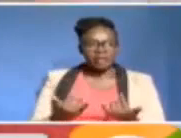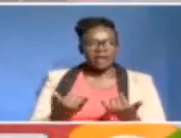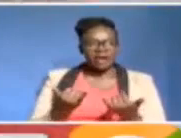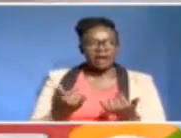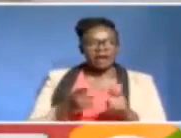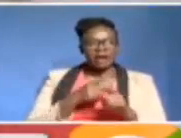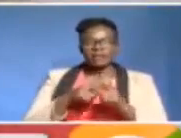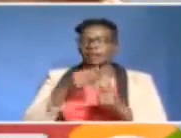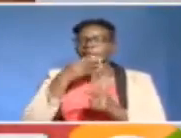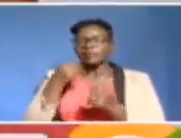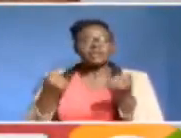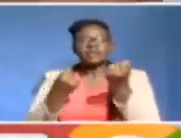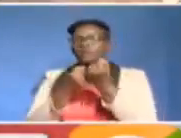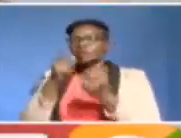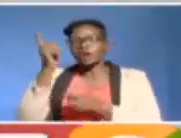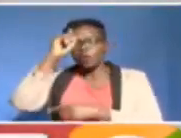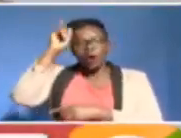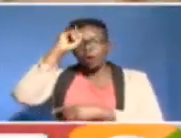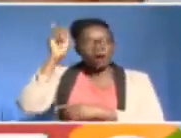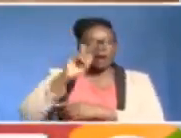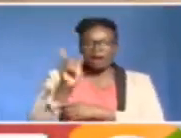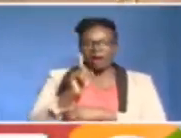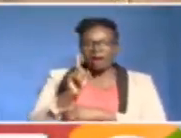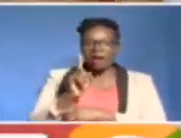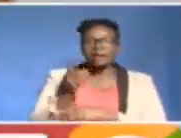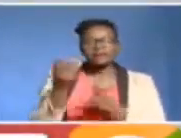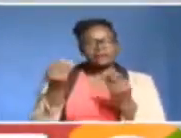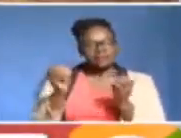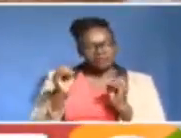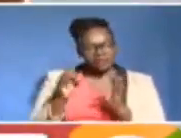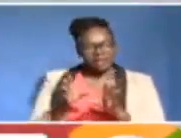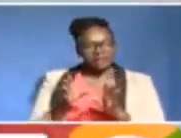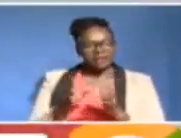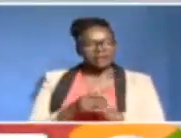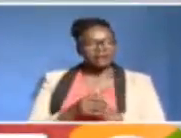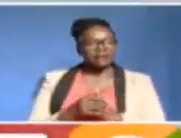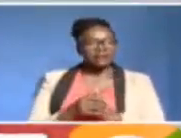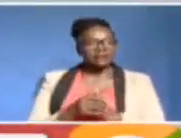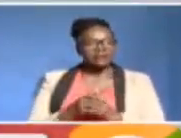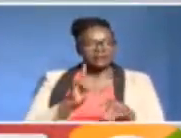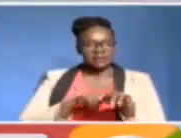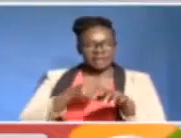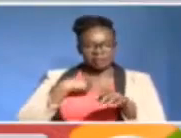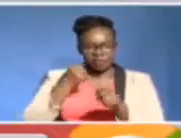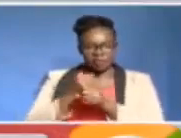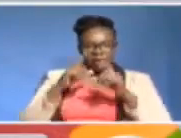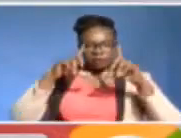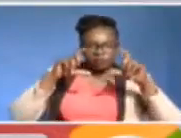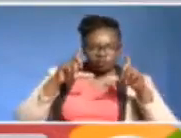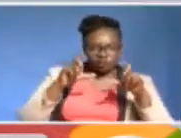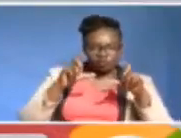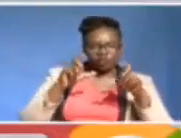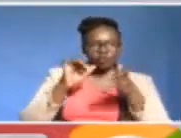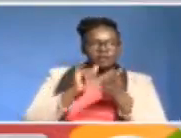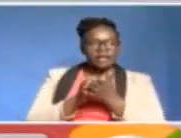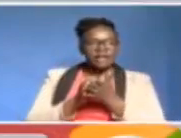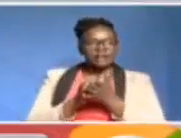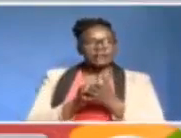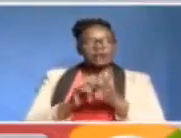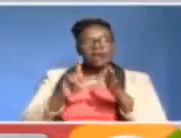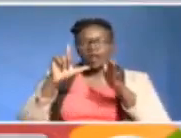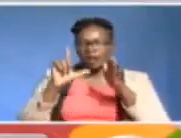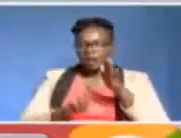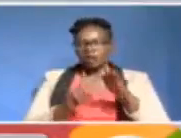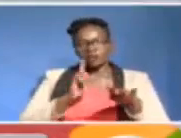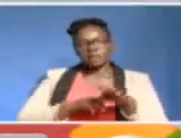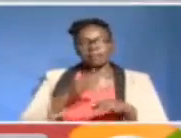sponsored me and it was all good. No, it was never Mary. Because when I did those pictures, it was in my lowest moment. I